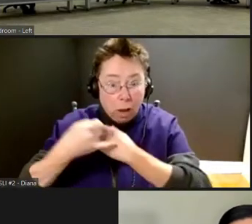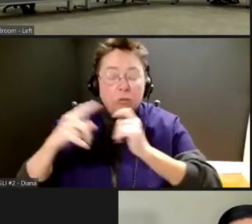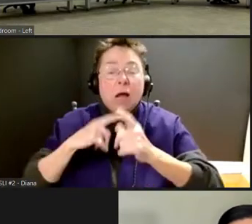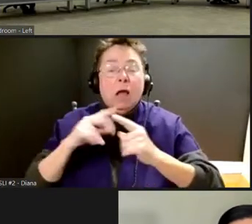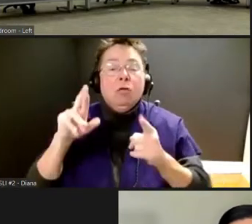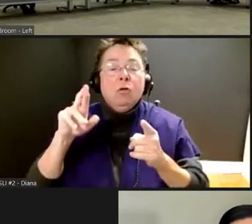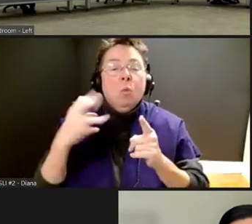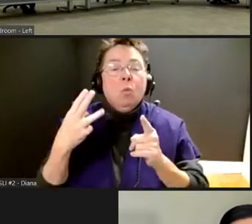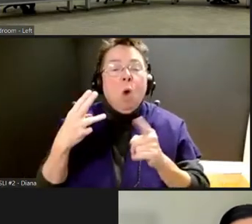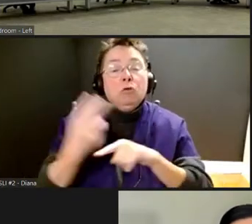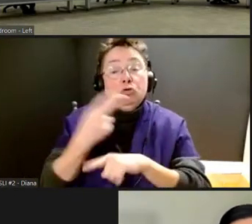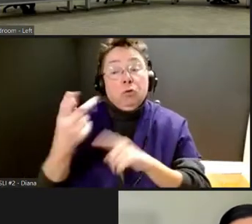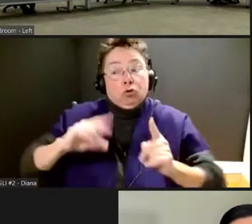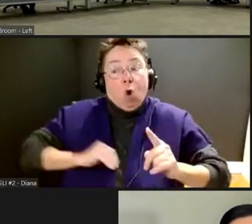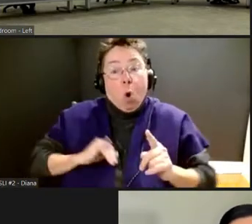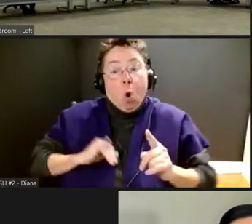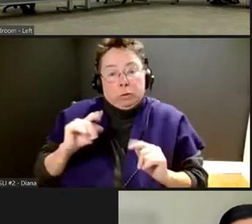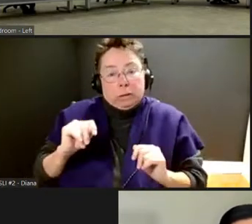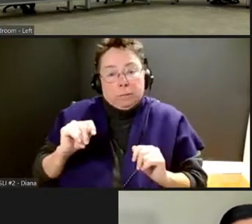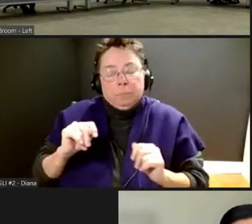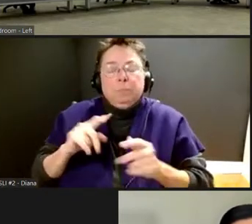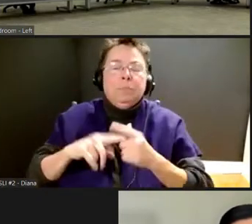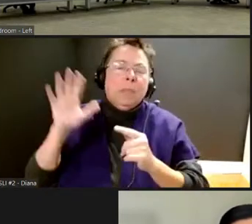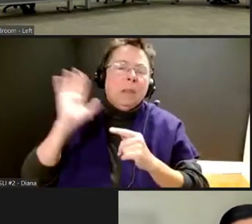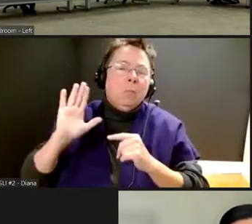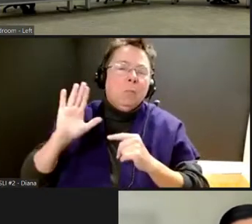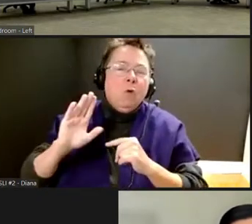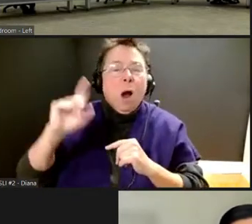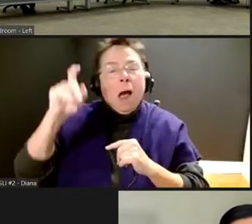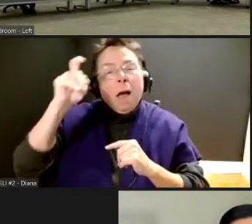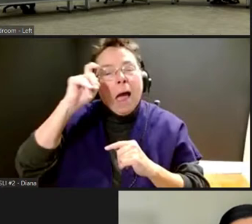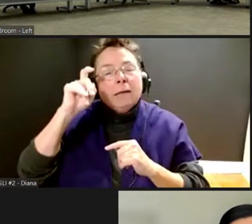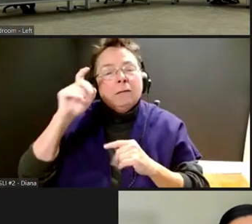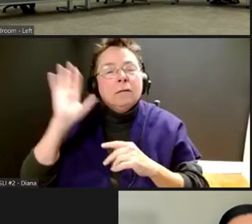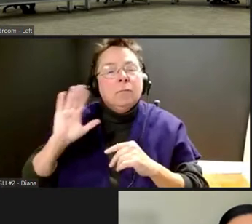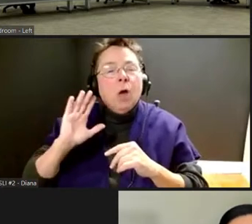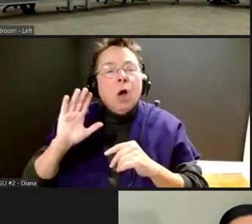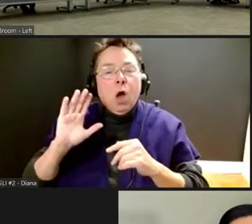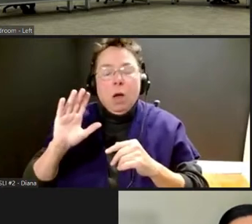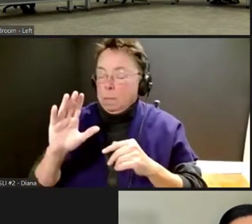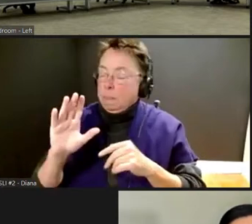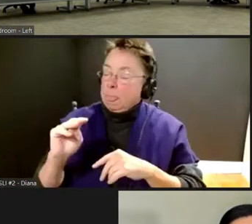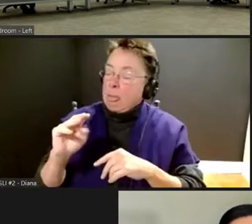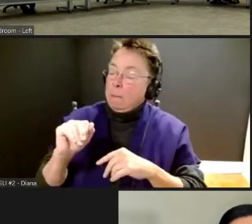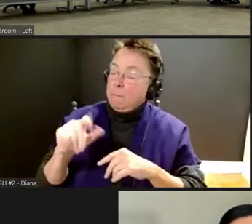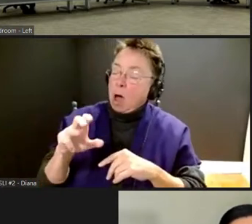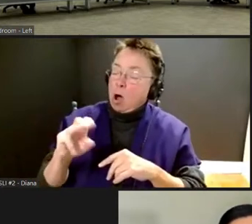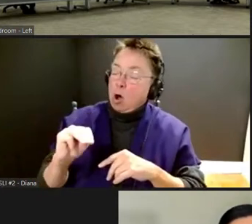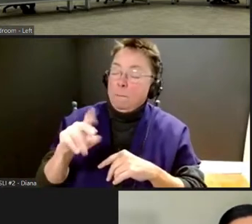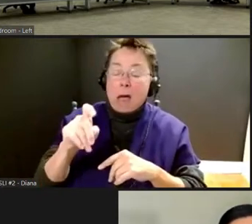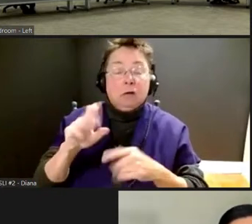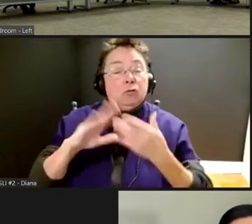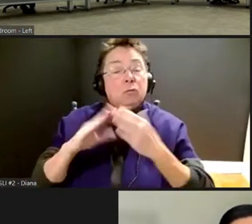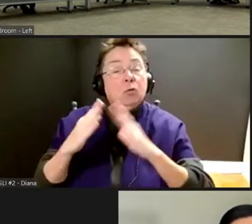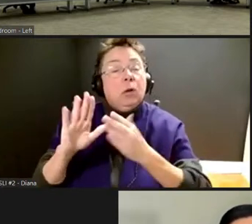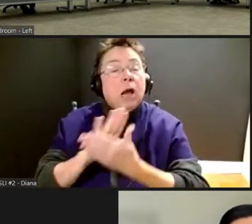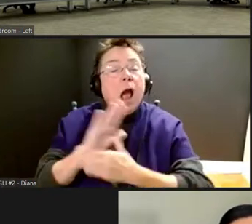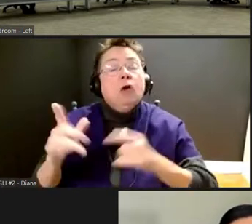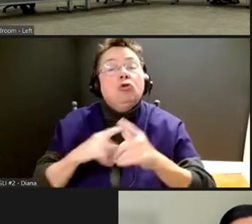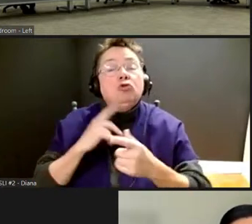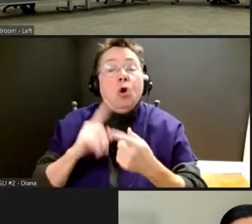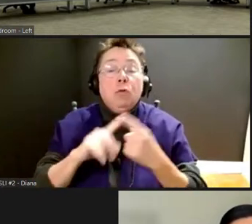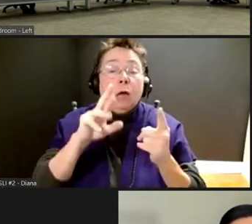University Medical Center owns the property, which is the former site of Malcolm X Community College. Rush and CTA have agreed to terms for a license of the property